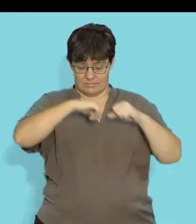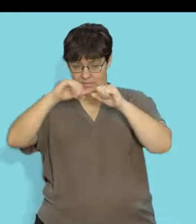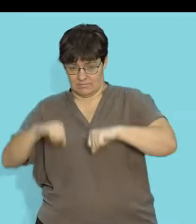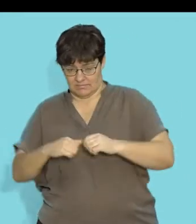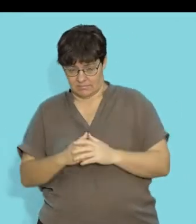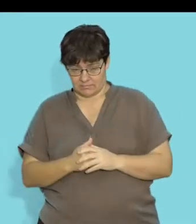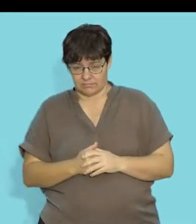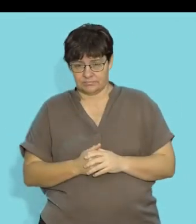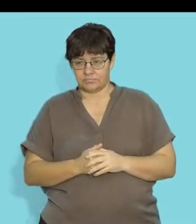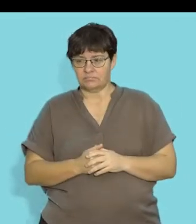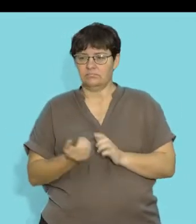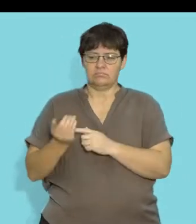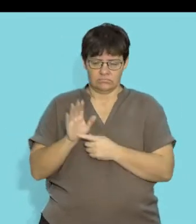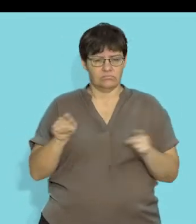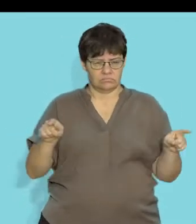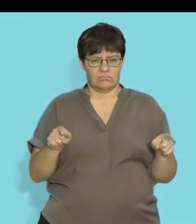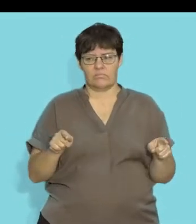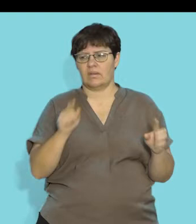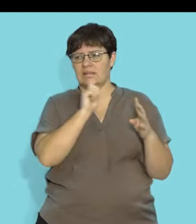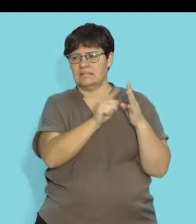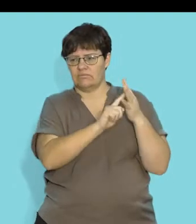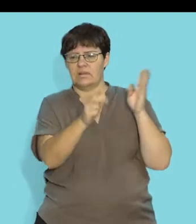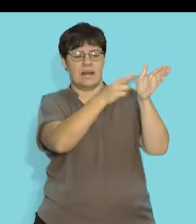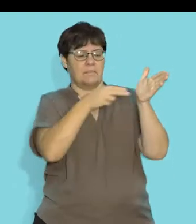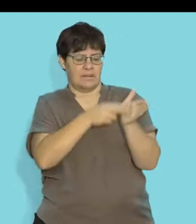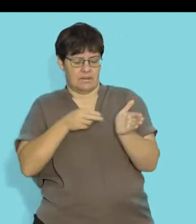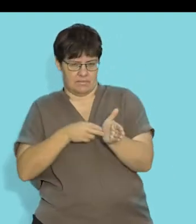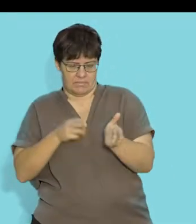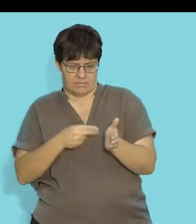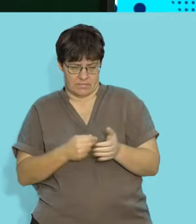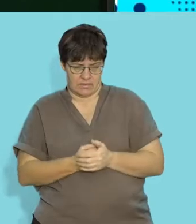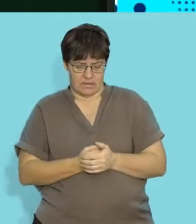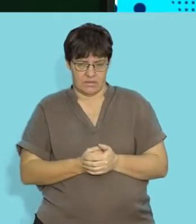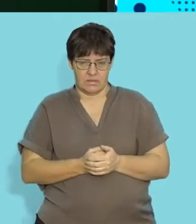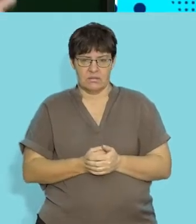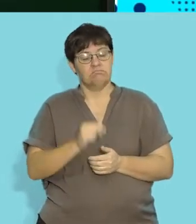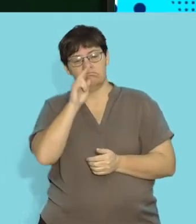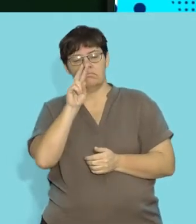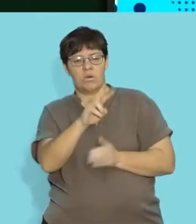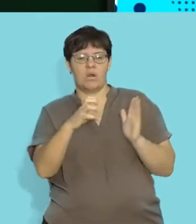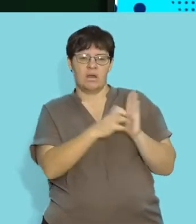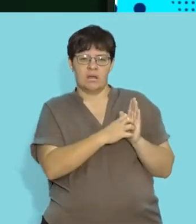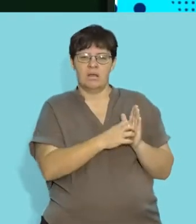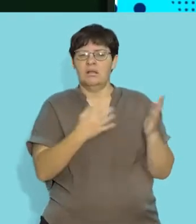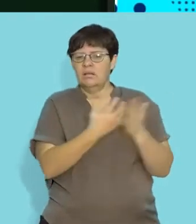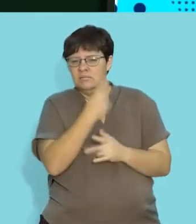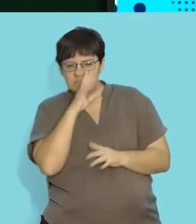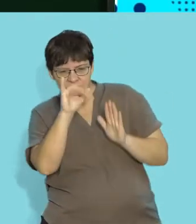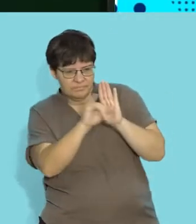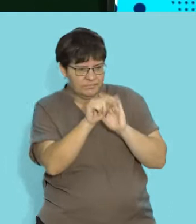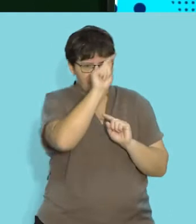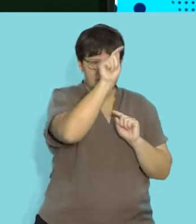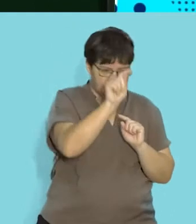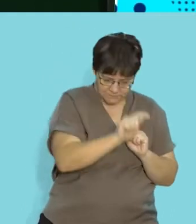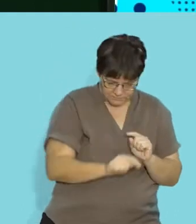illustrated alongside each other with different parts that are labeled. I often look at a diagram and very quickly try and identify the